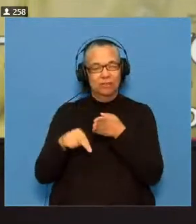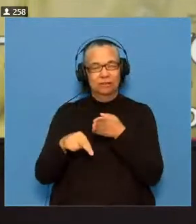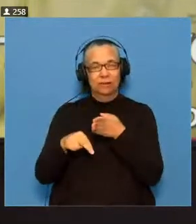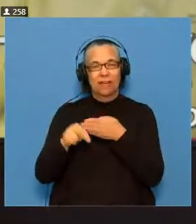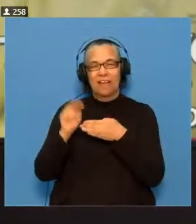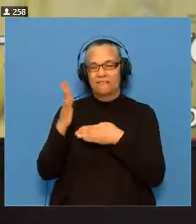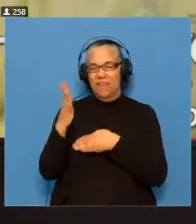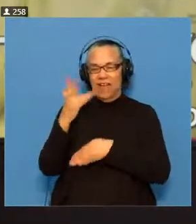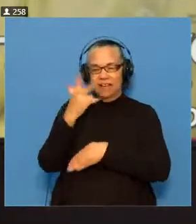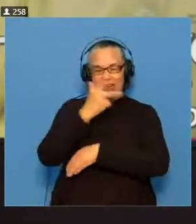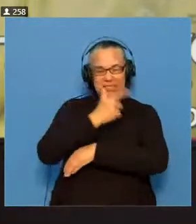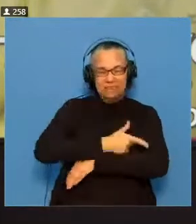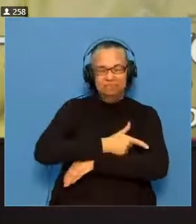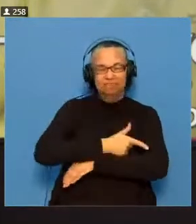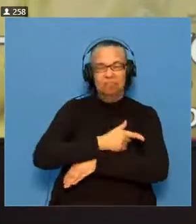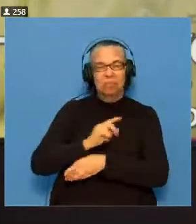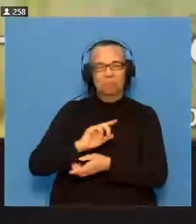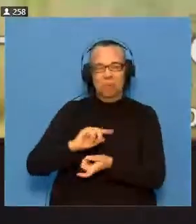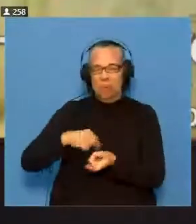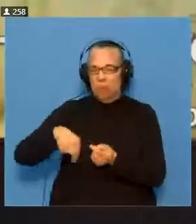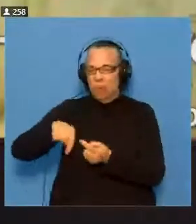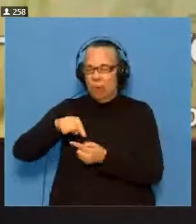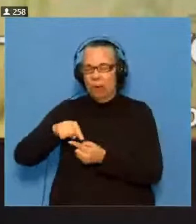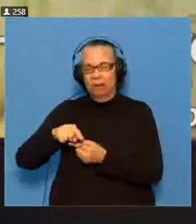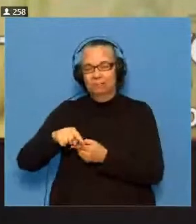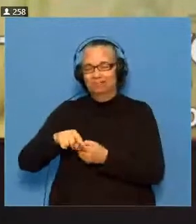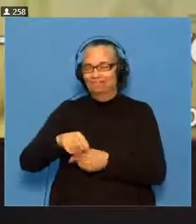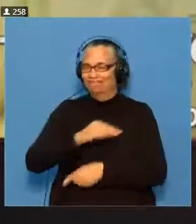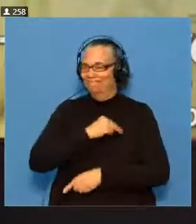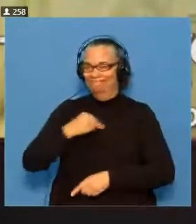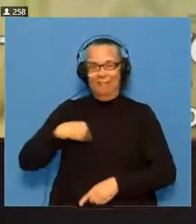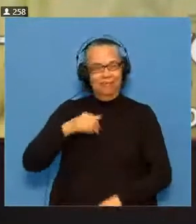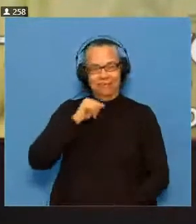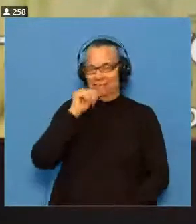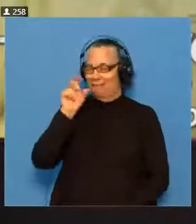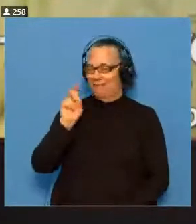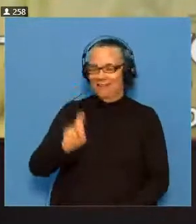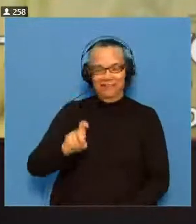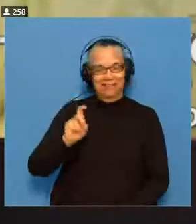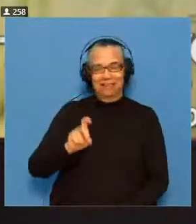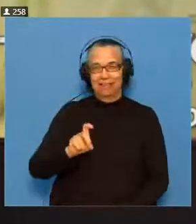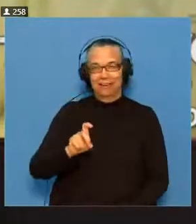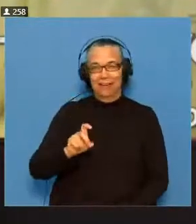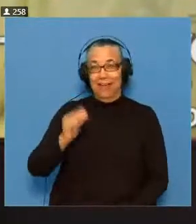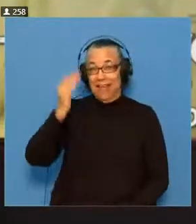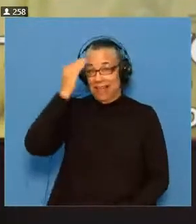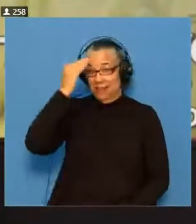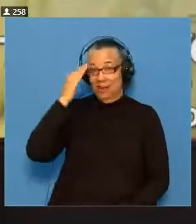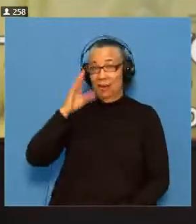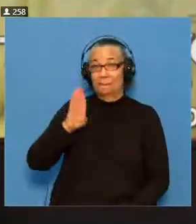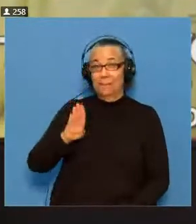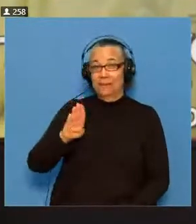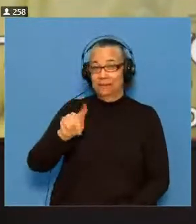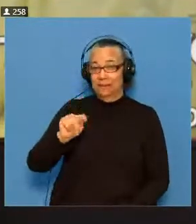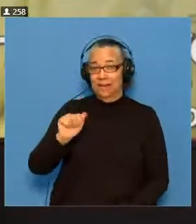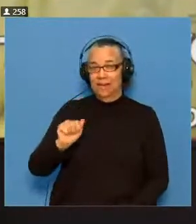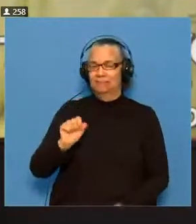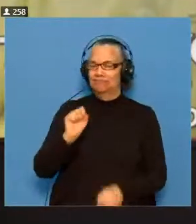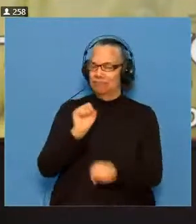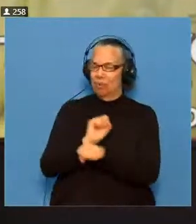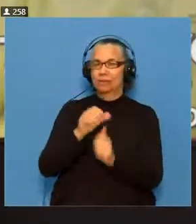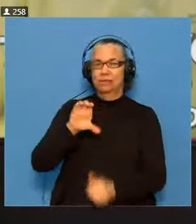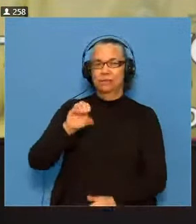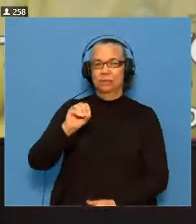Costco membership is not a requirement. I know that the BTA is working with Costco and its partner